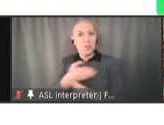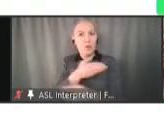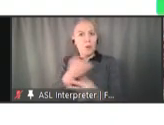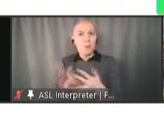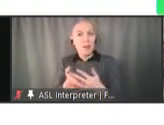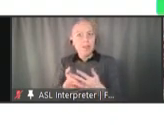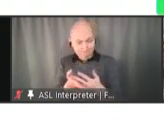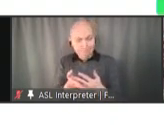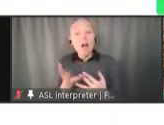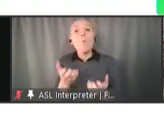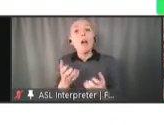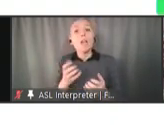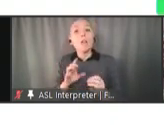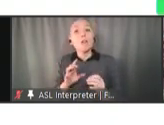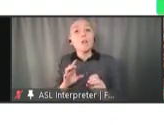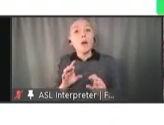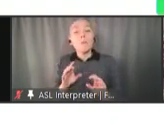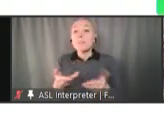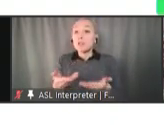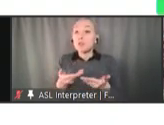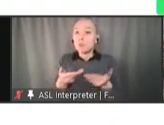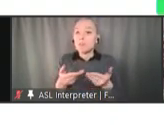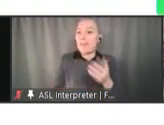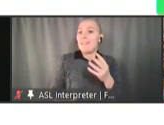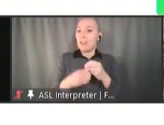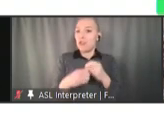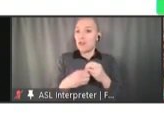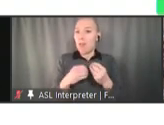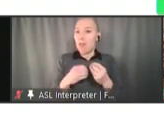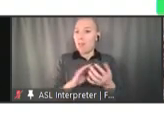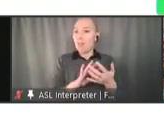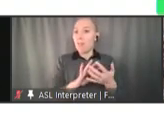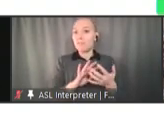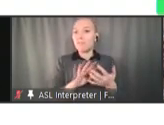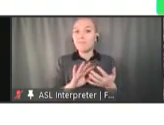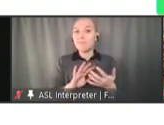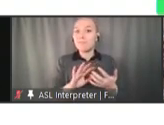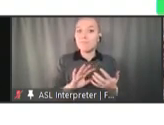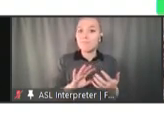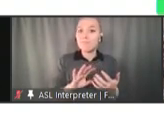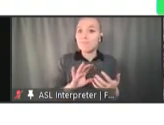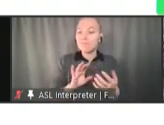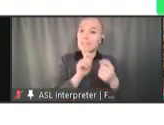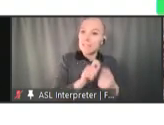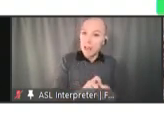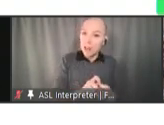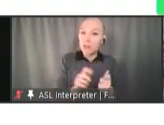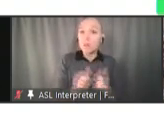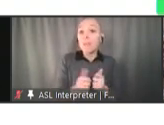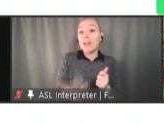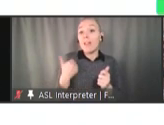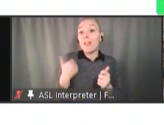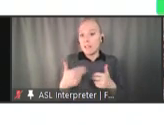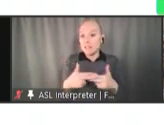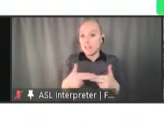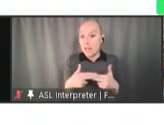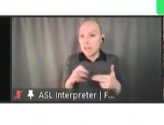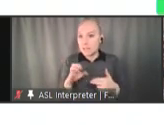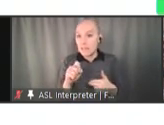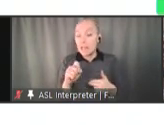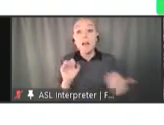the additional nuance in Dr. Lee's slide set of comparing the risk estimates